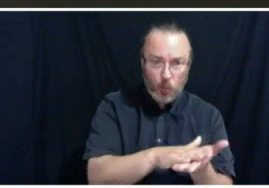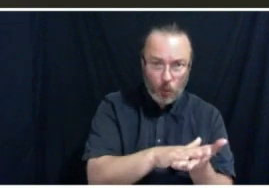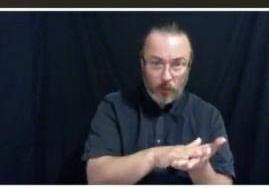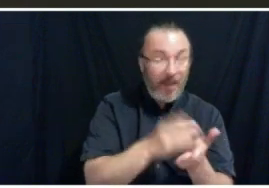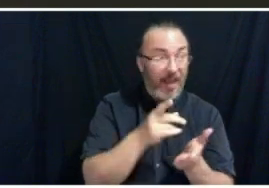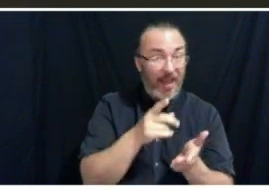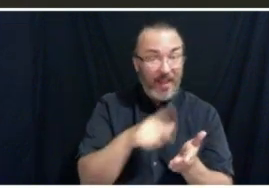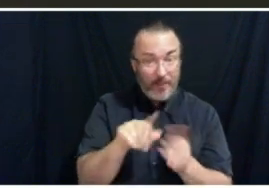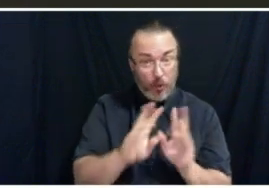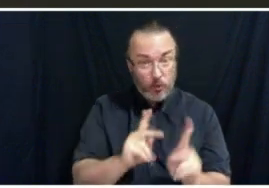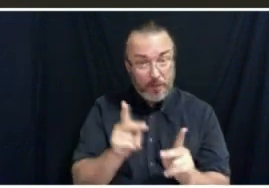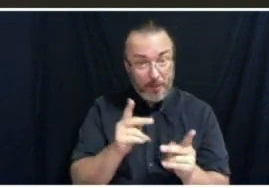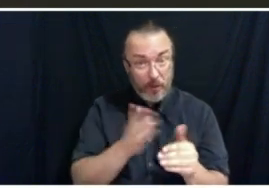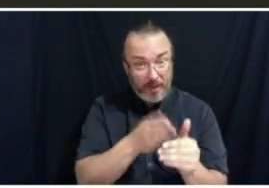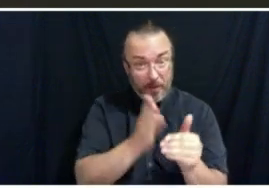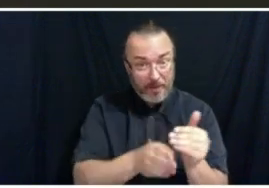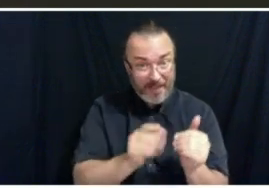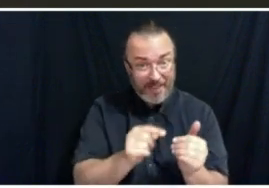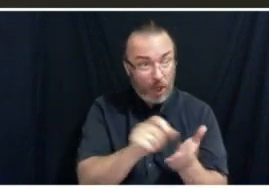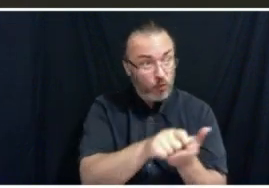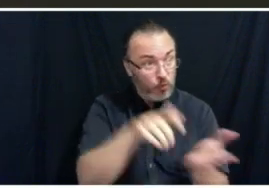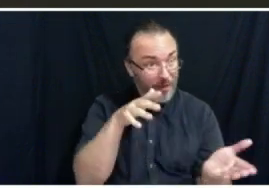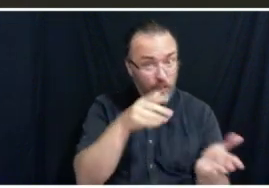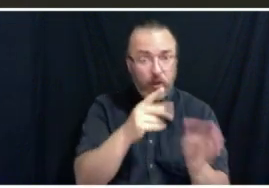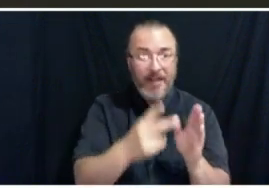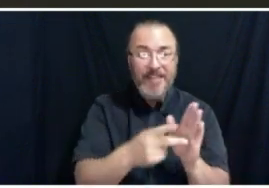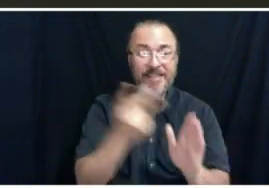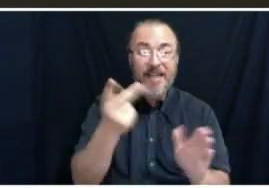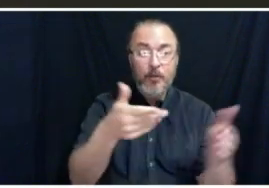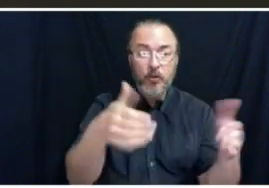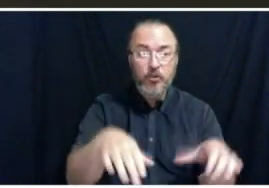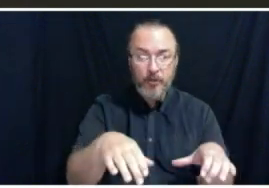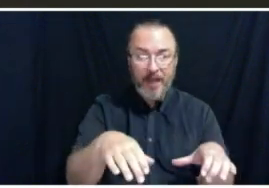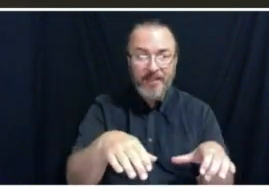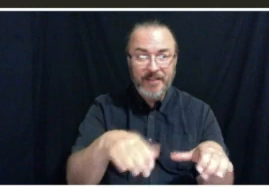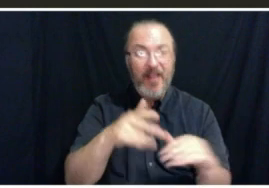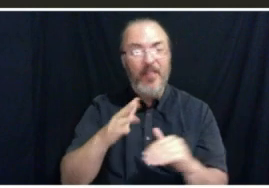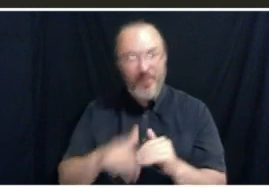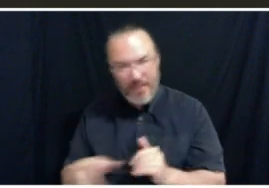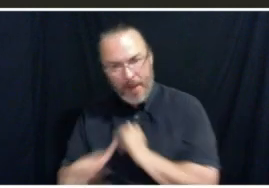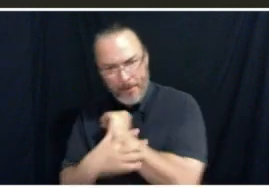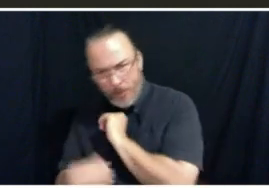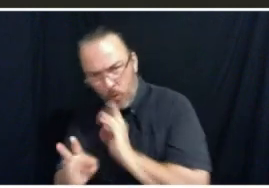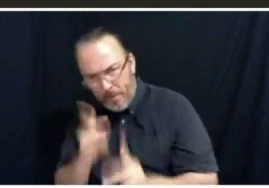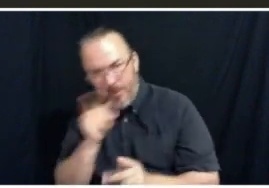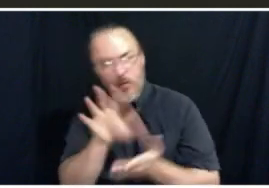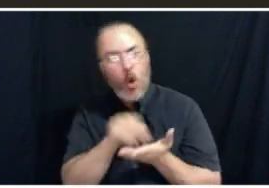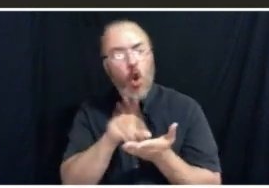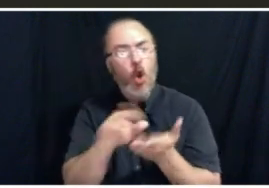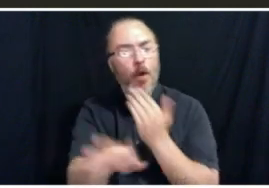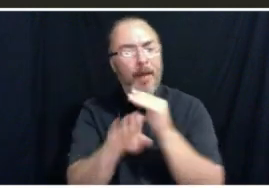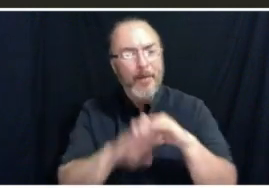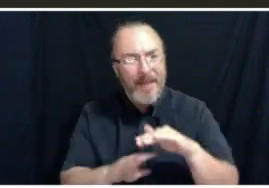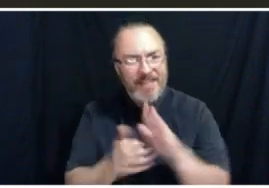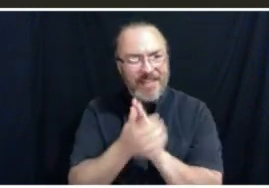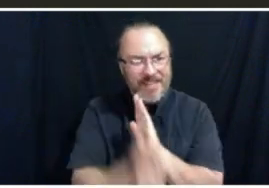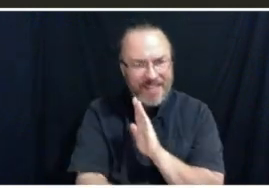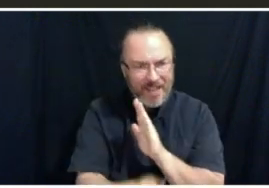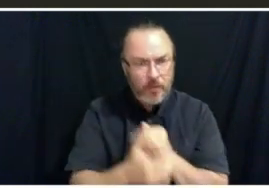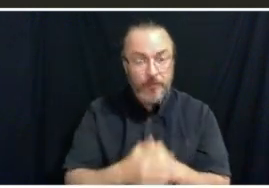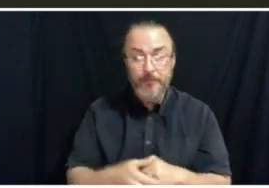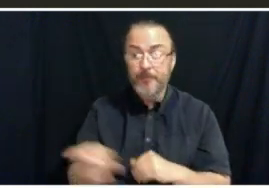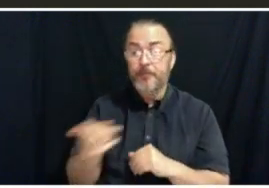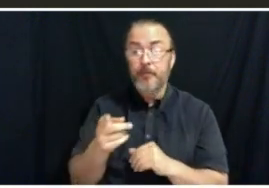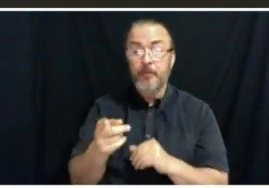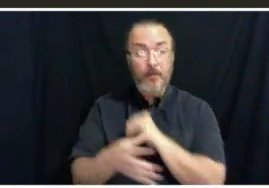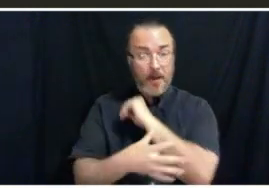school, the richest are 2 times more likely than the poorest to learn basic skills. Halving learning poverty, as the World Bank has put